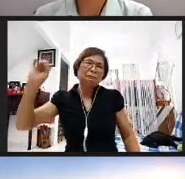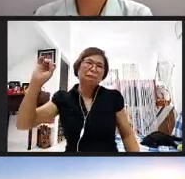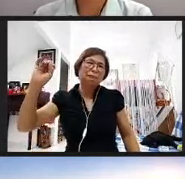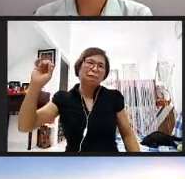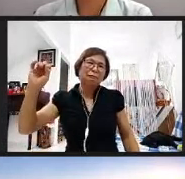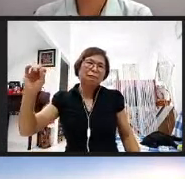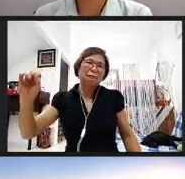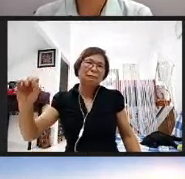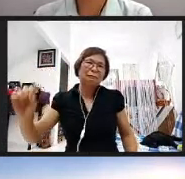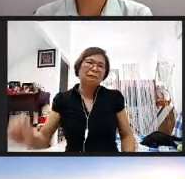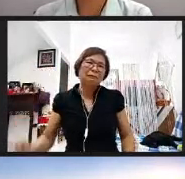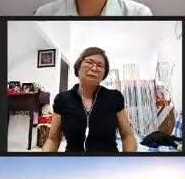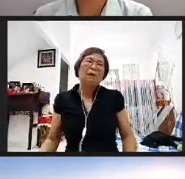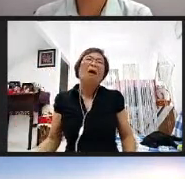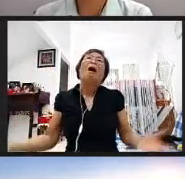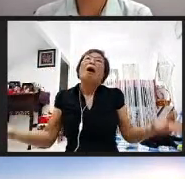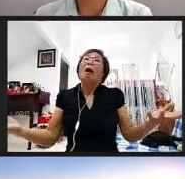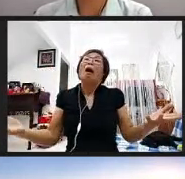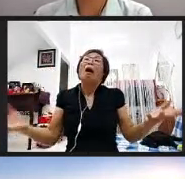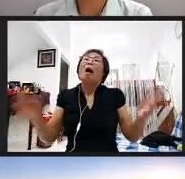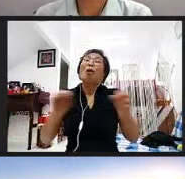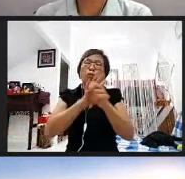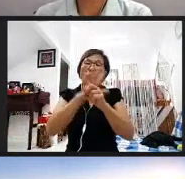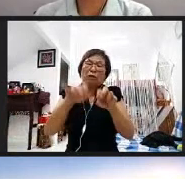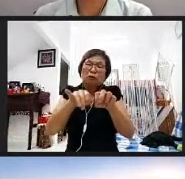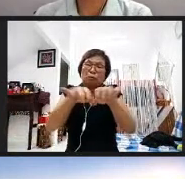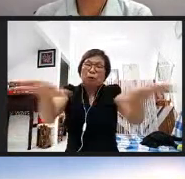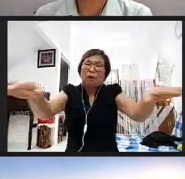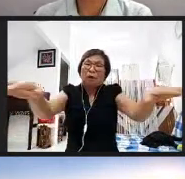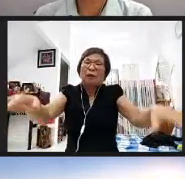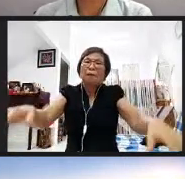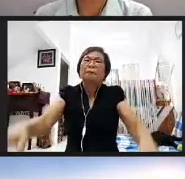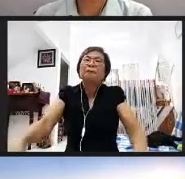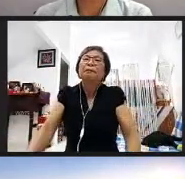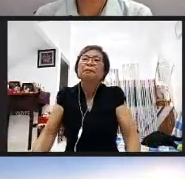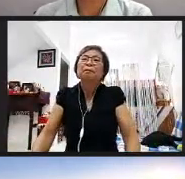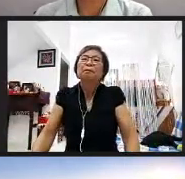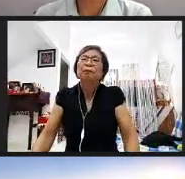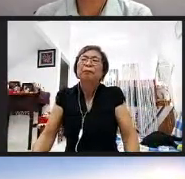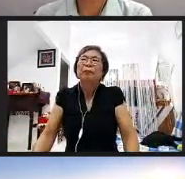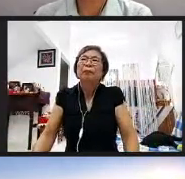little about how the viruses spread. For this, we